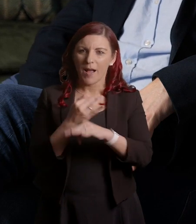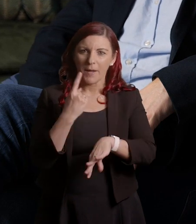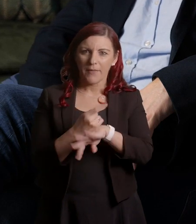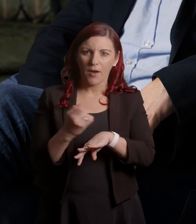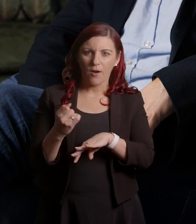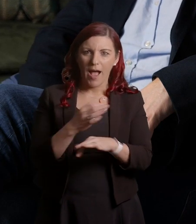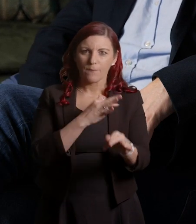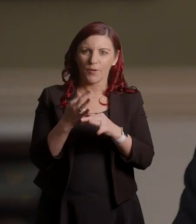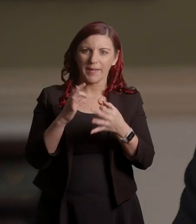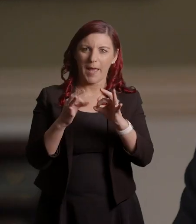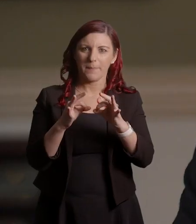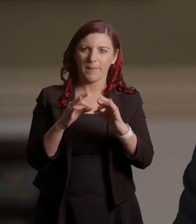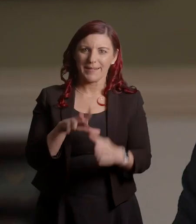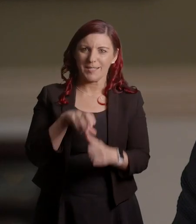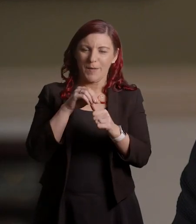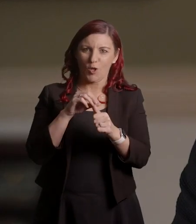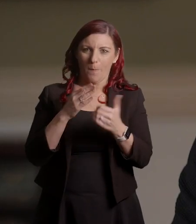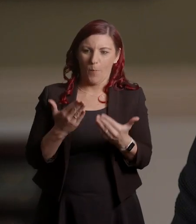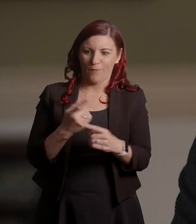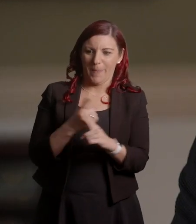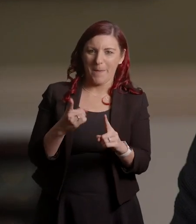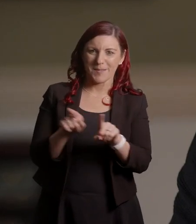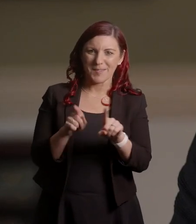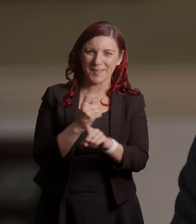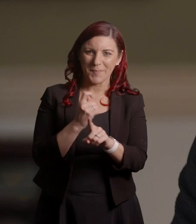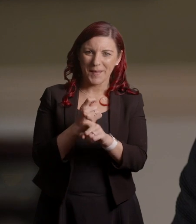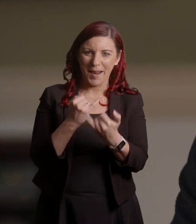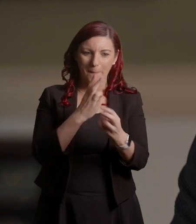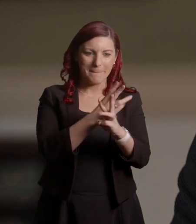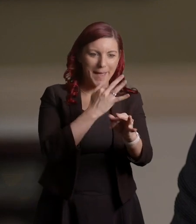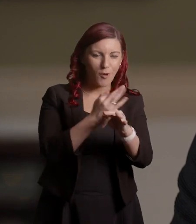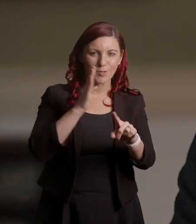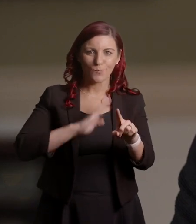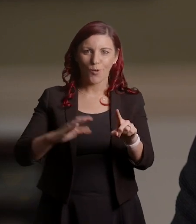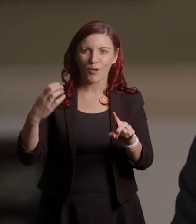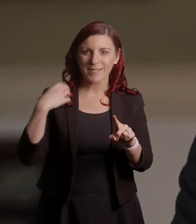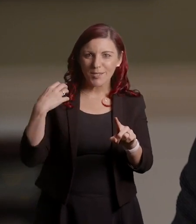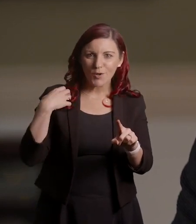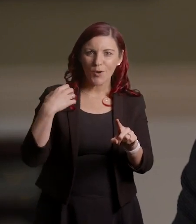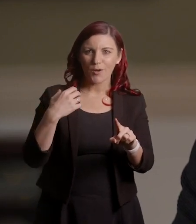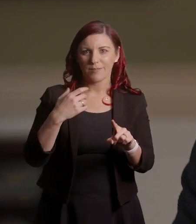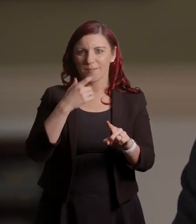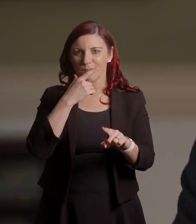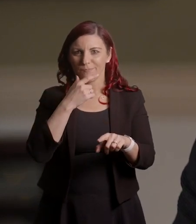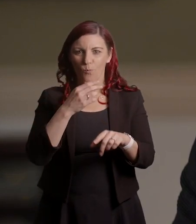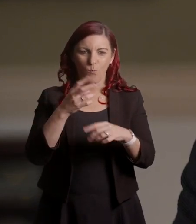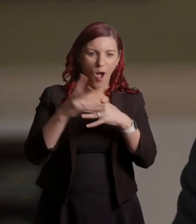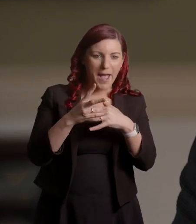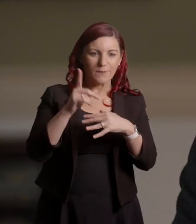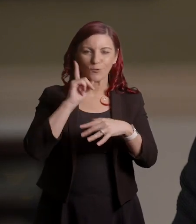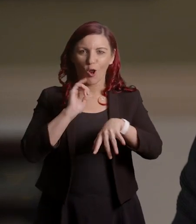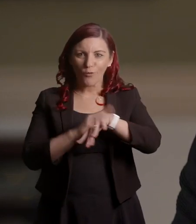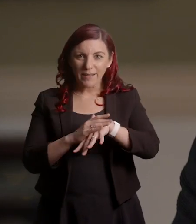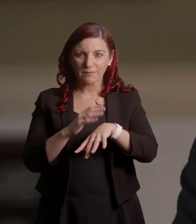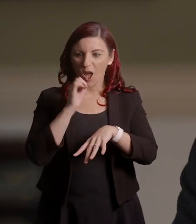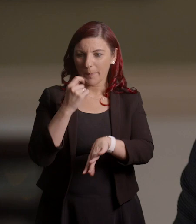our family there after the game. Like, it's a special moment for them as well. Like your parents, brothers, sisters, wives, girlfriends, all not being there to